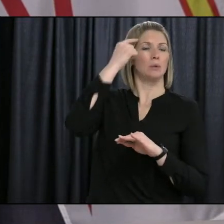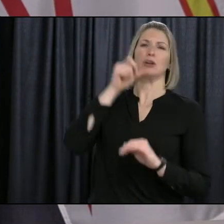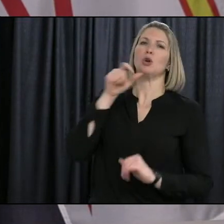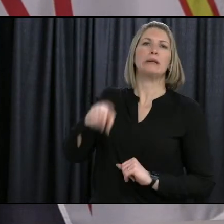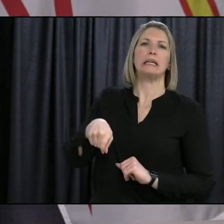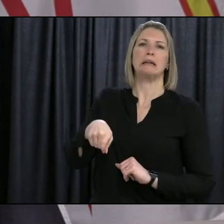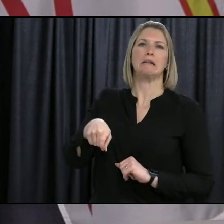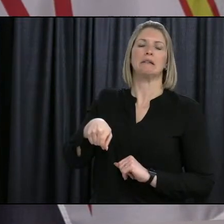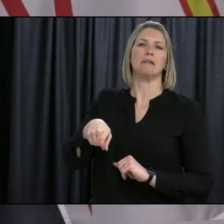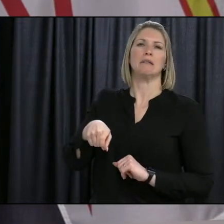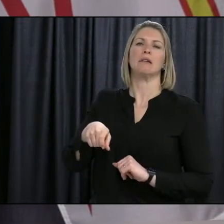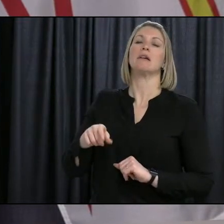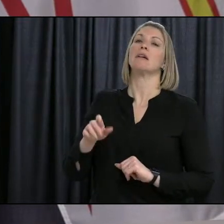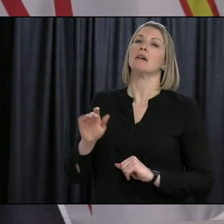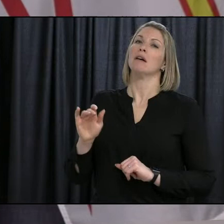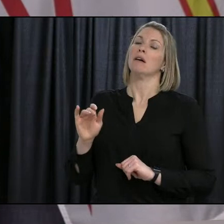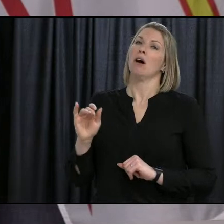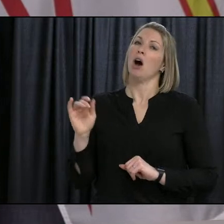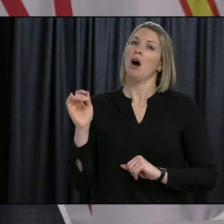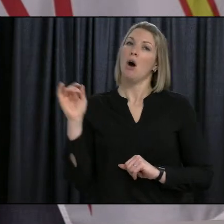our criteria for